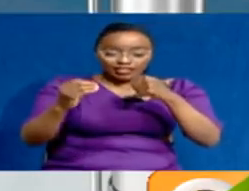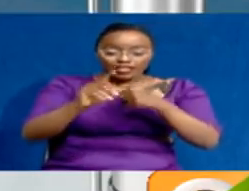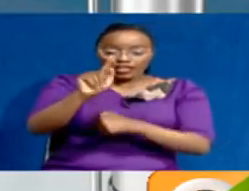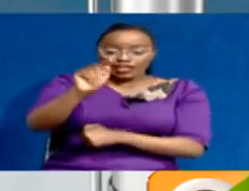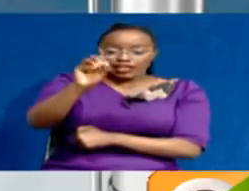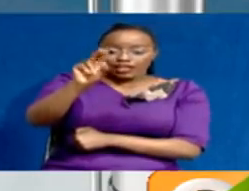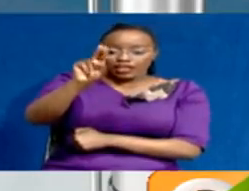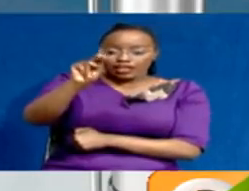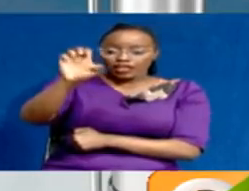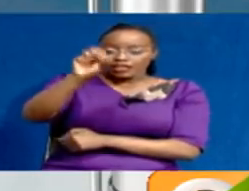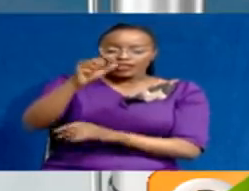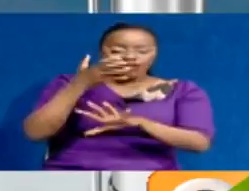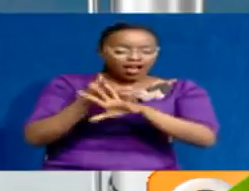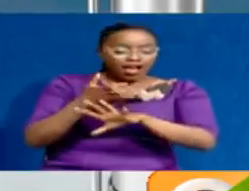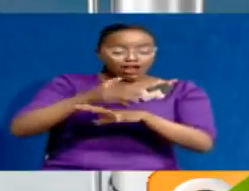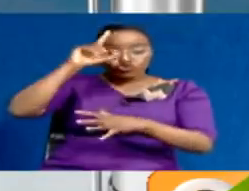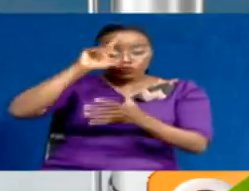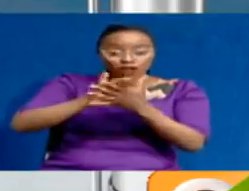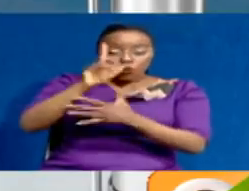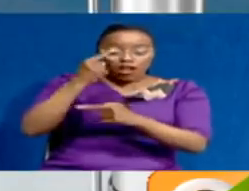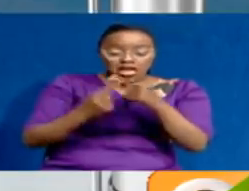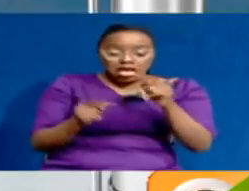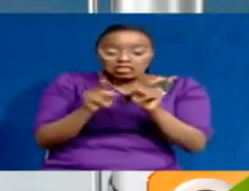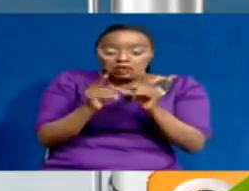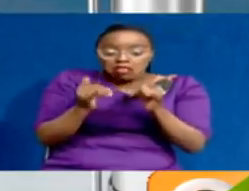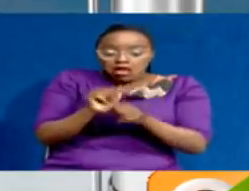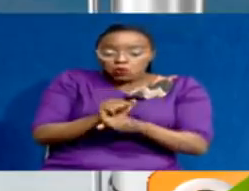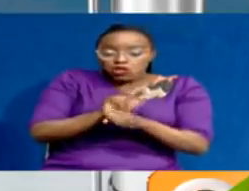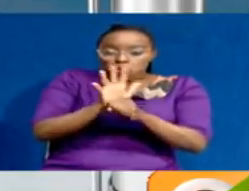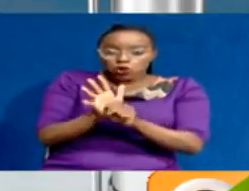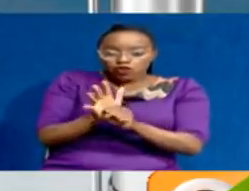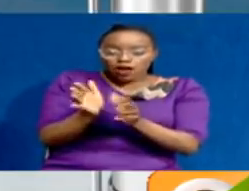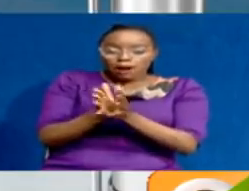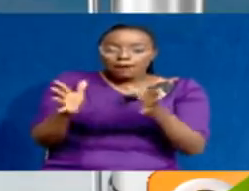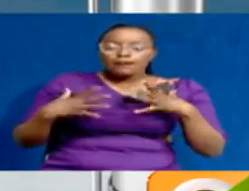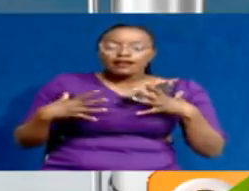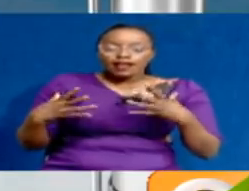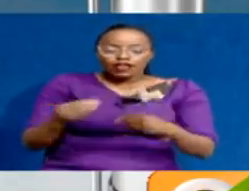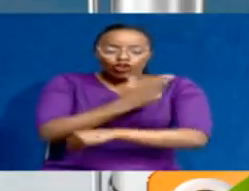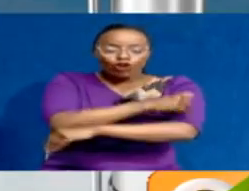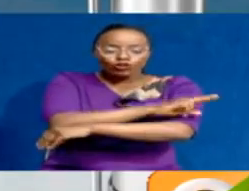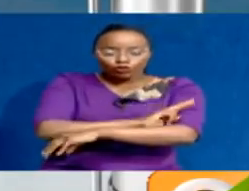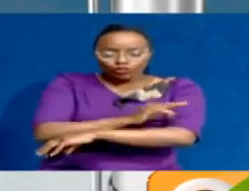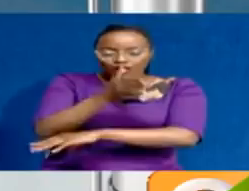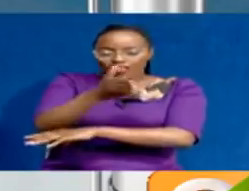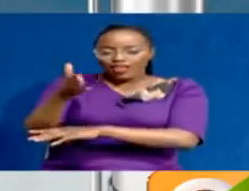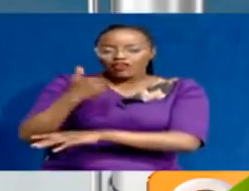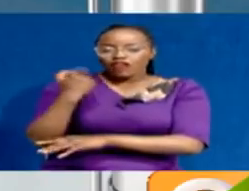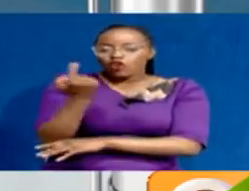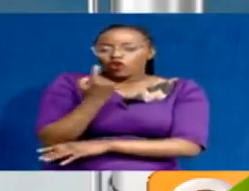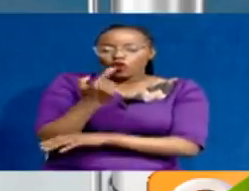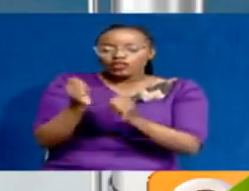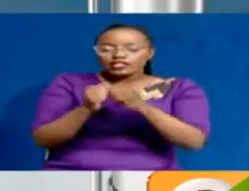tons. It is hard to believe that a year into the pandemic, public health facilities in Kenya had